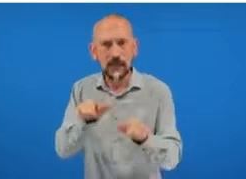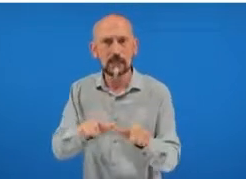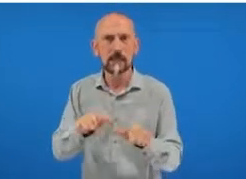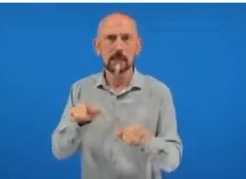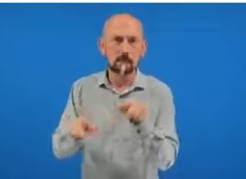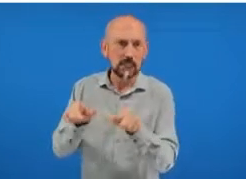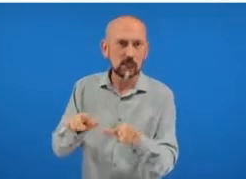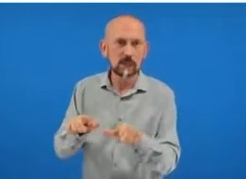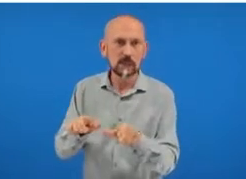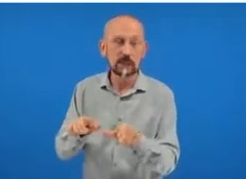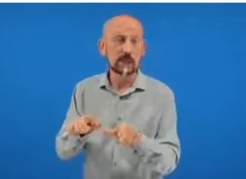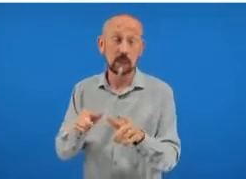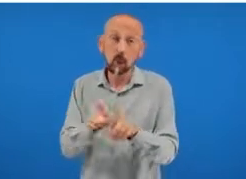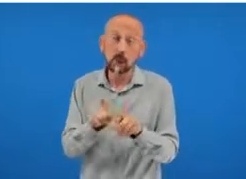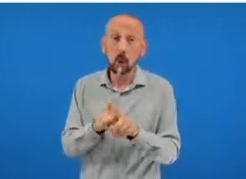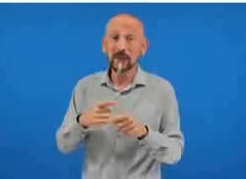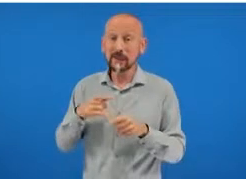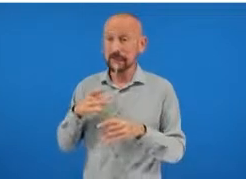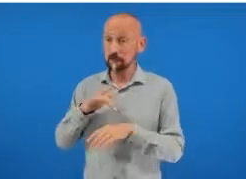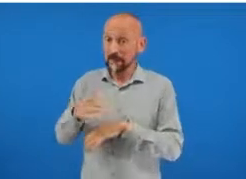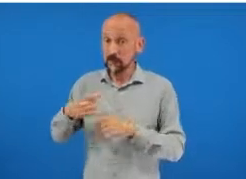have probably 5 minutes left for some of your